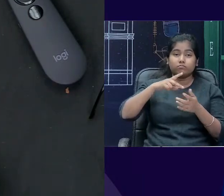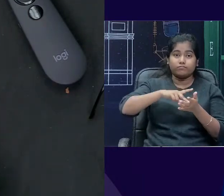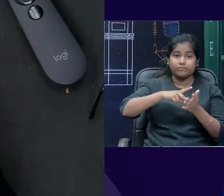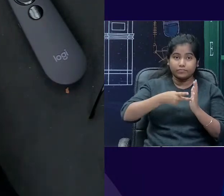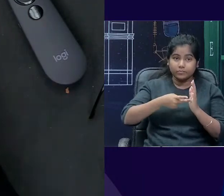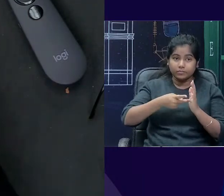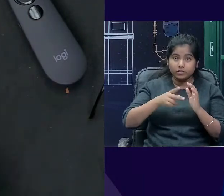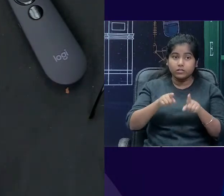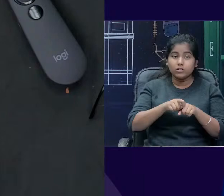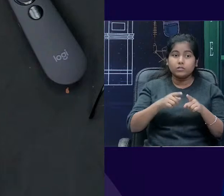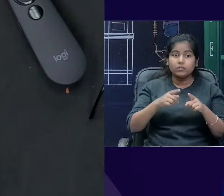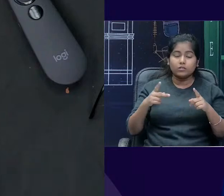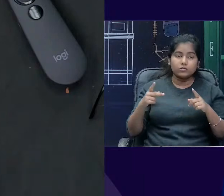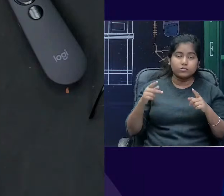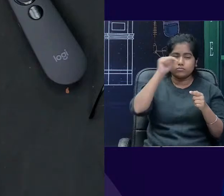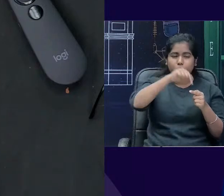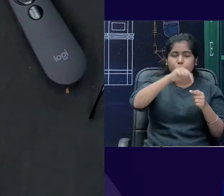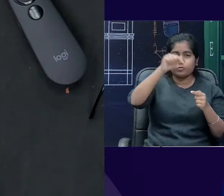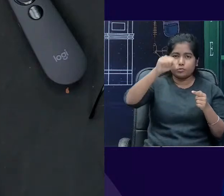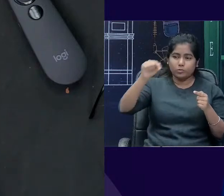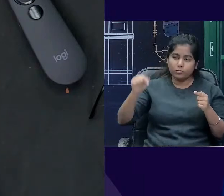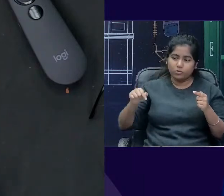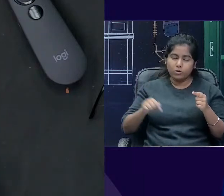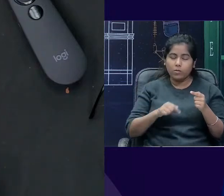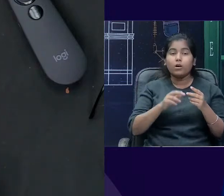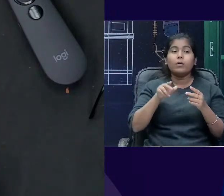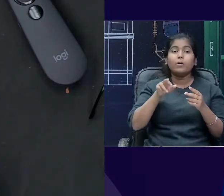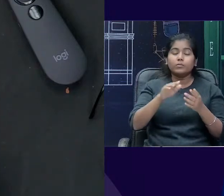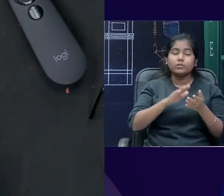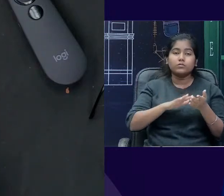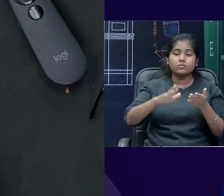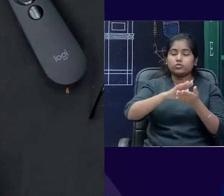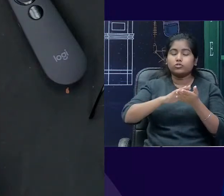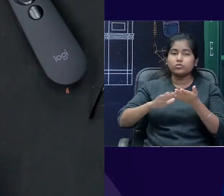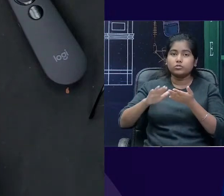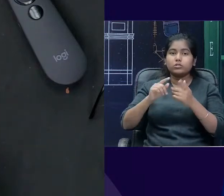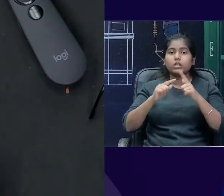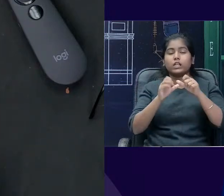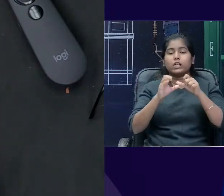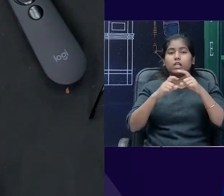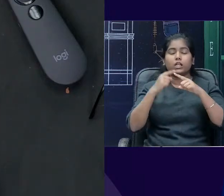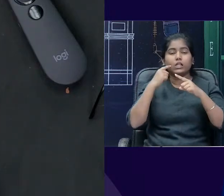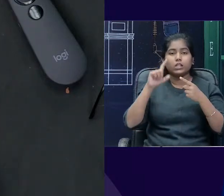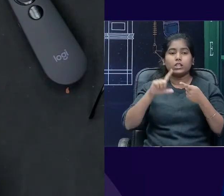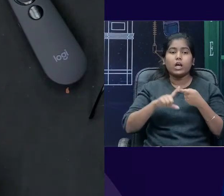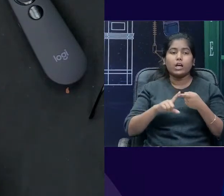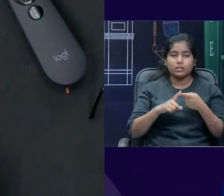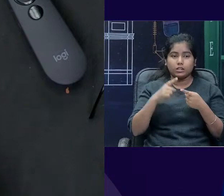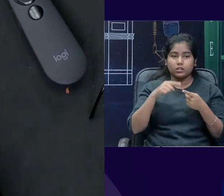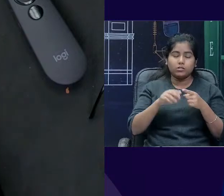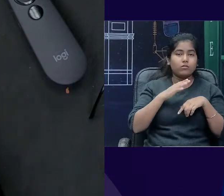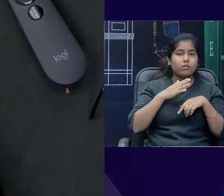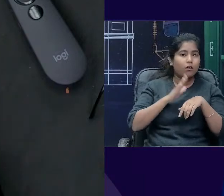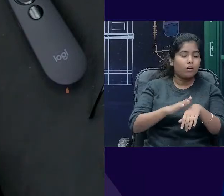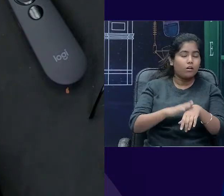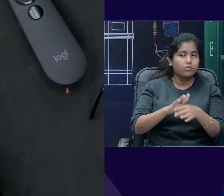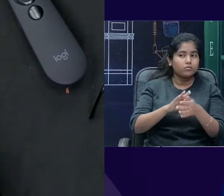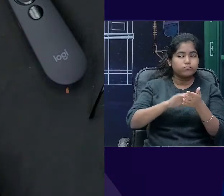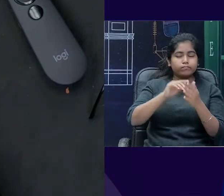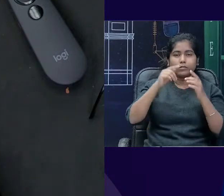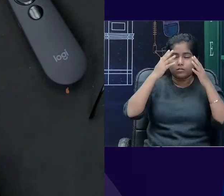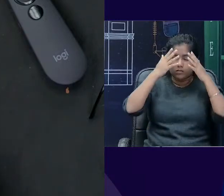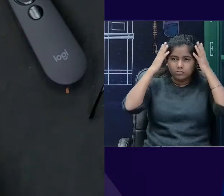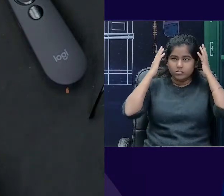We pierced it so that if we touch, then it becomes tactile. Right. And we can experience like the shape of